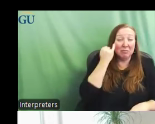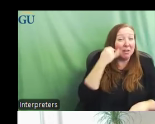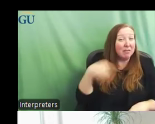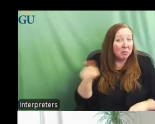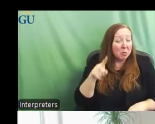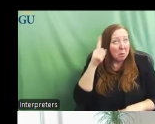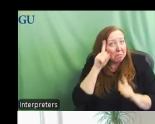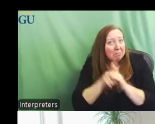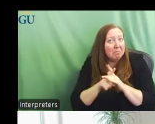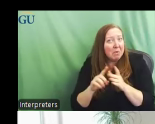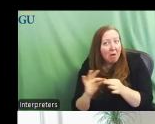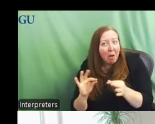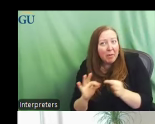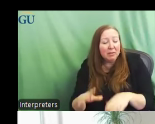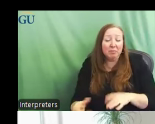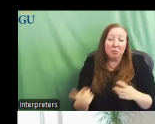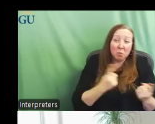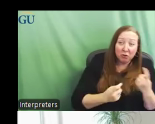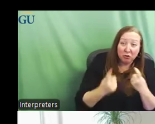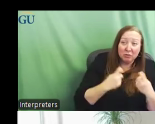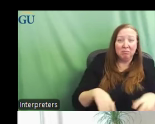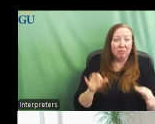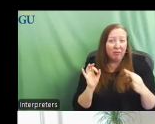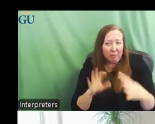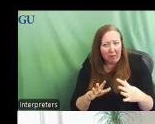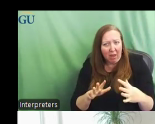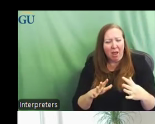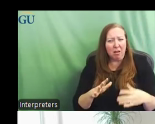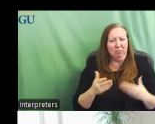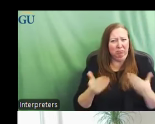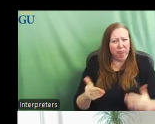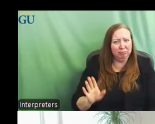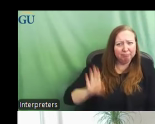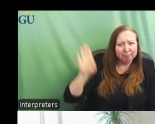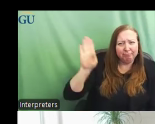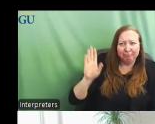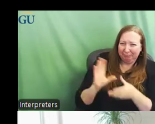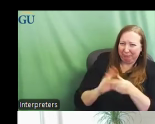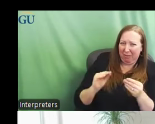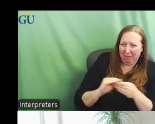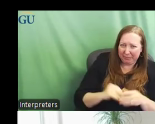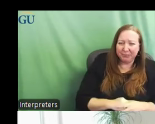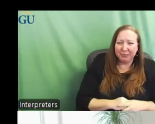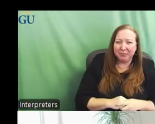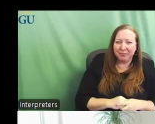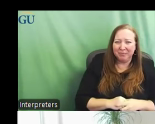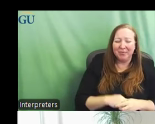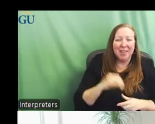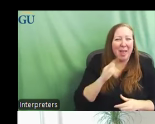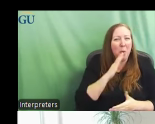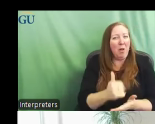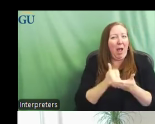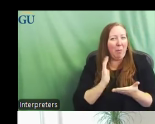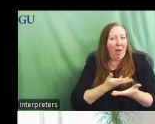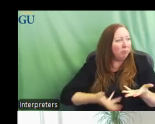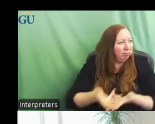or questions or feedback, feel free to chime in. It makes the interaction even